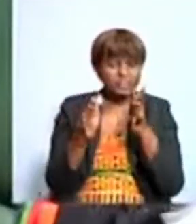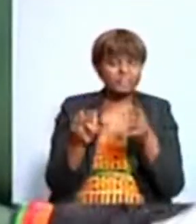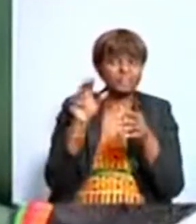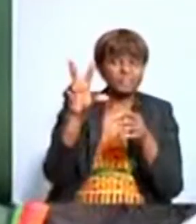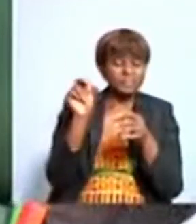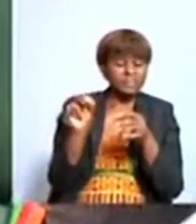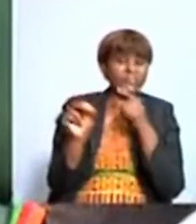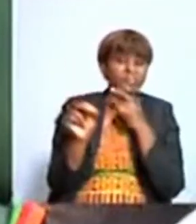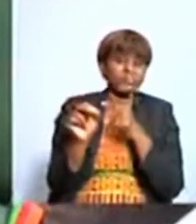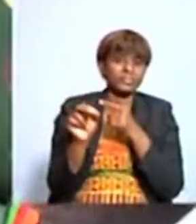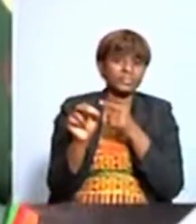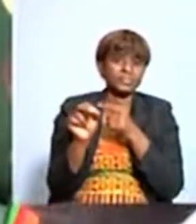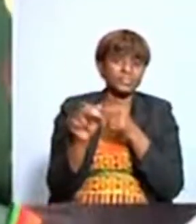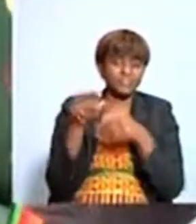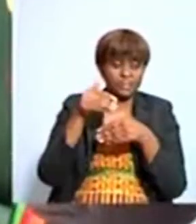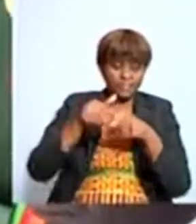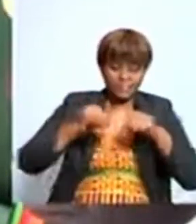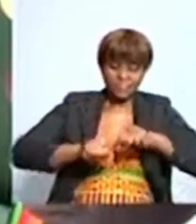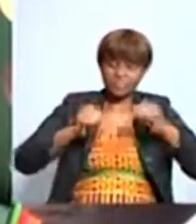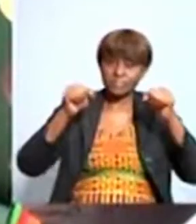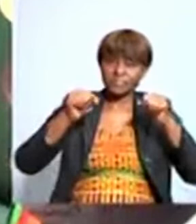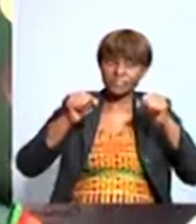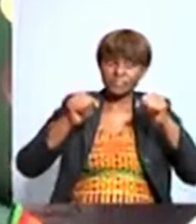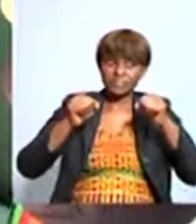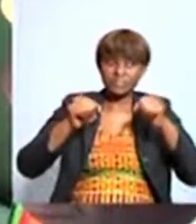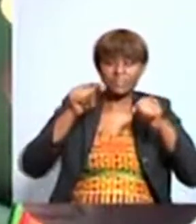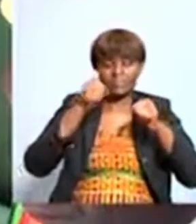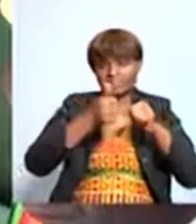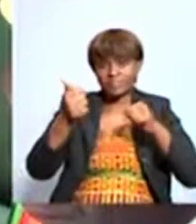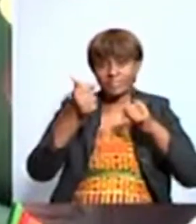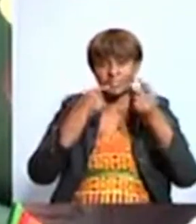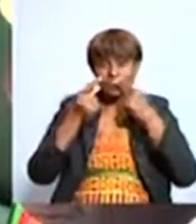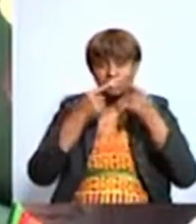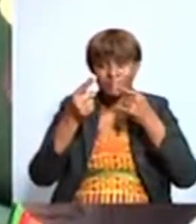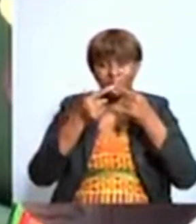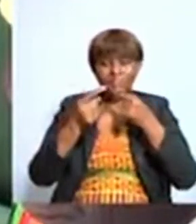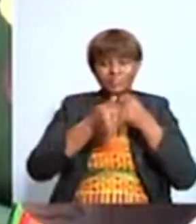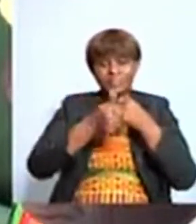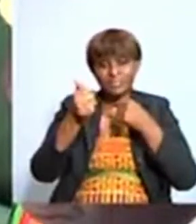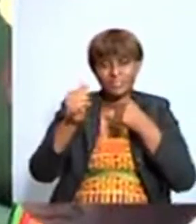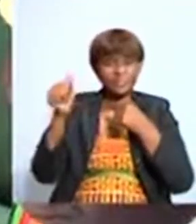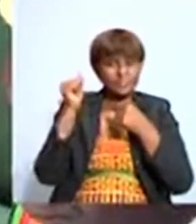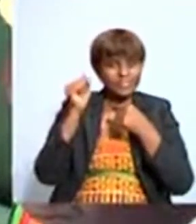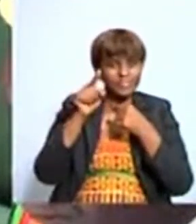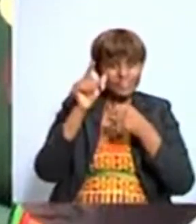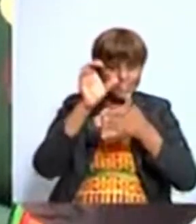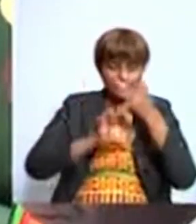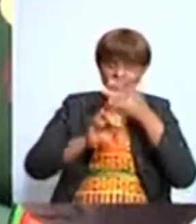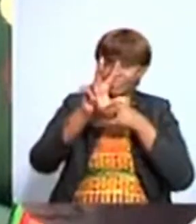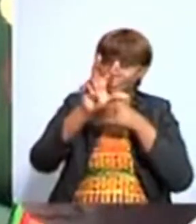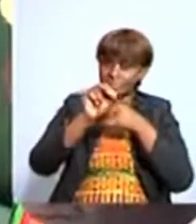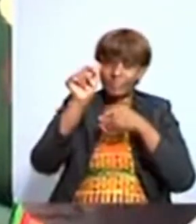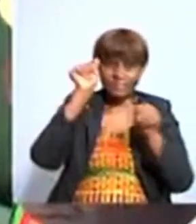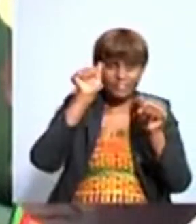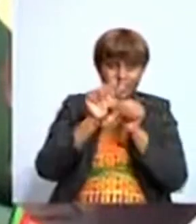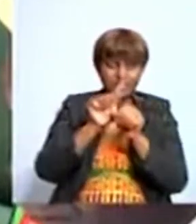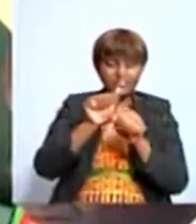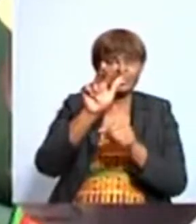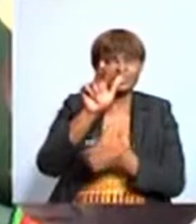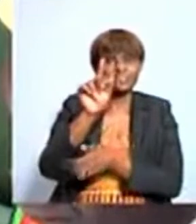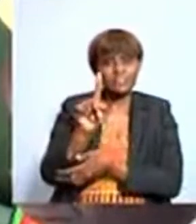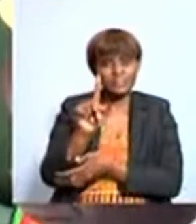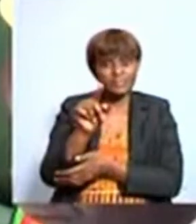30, registrar. Any debate, any objection, clause 30 is agreed to. Clause